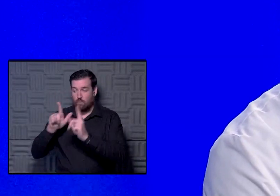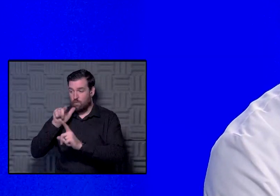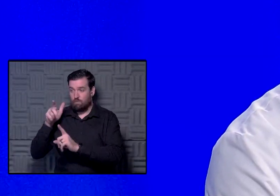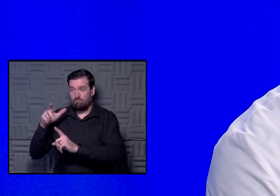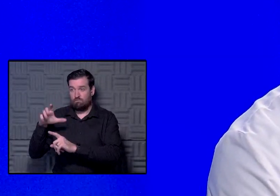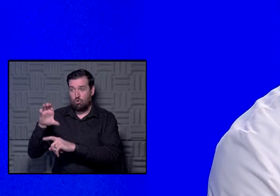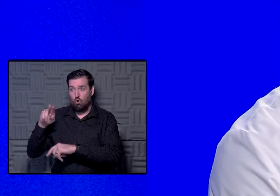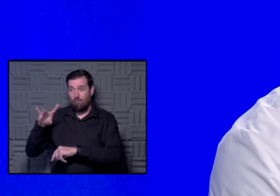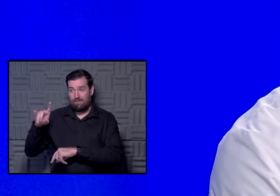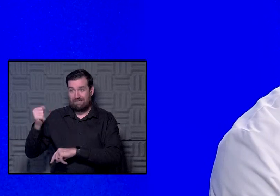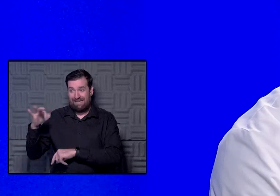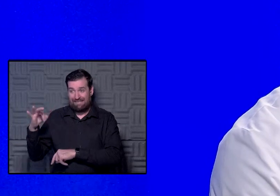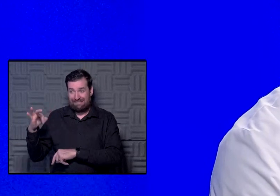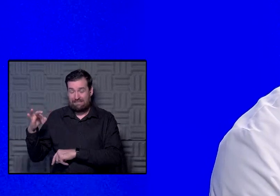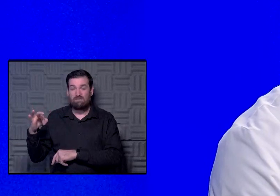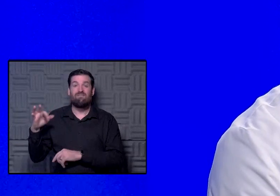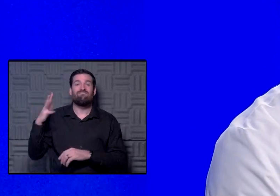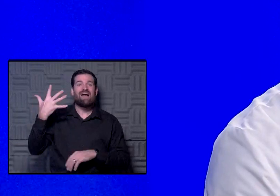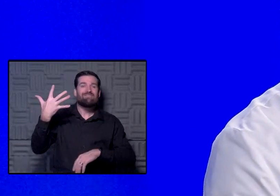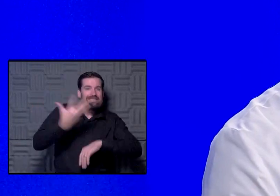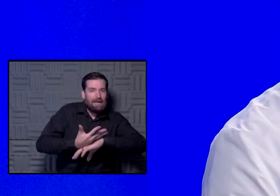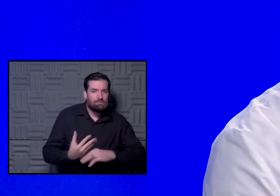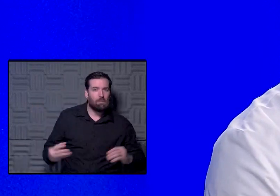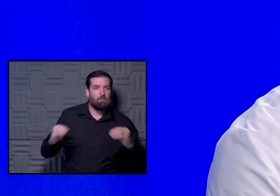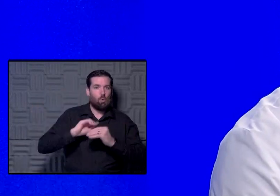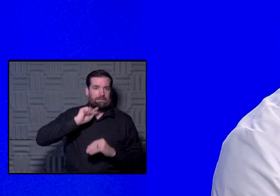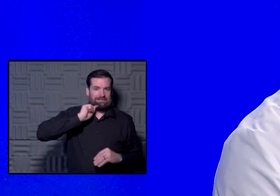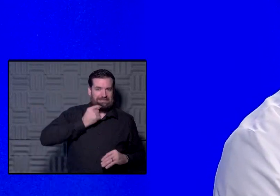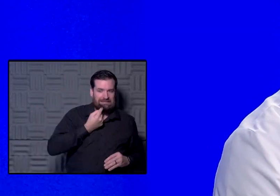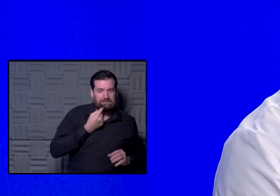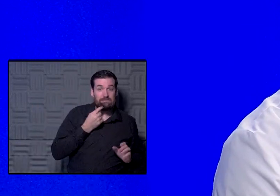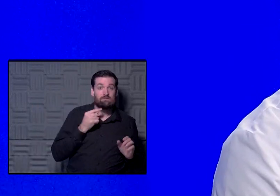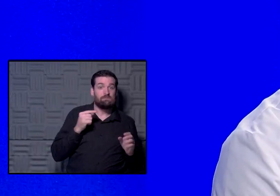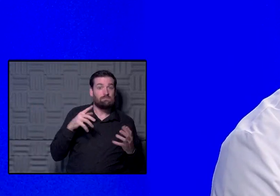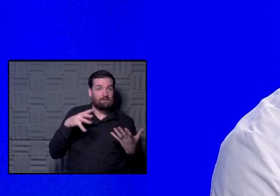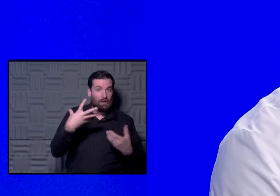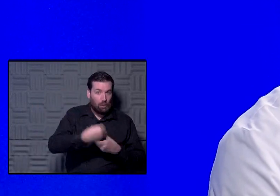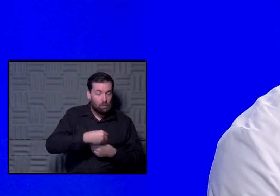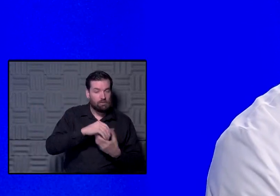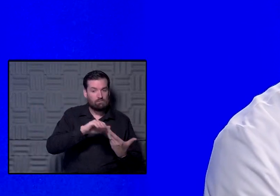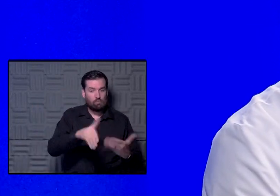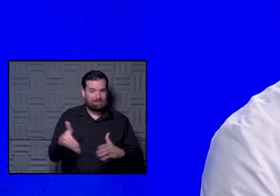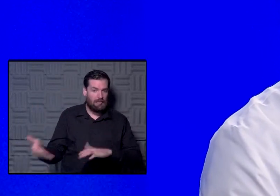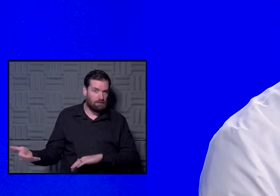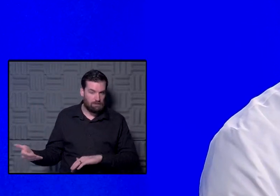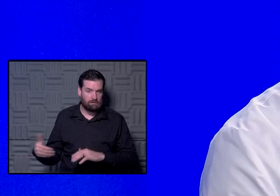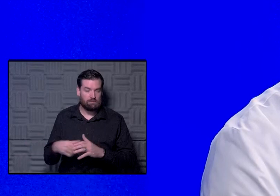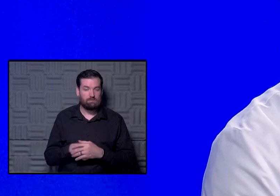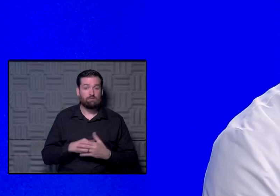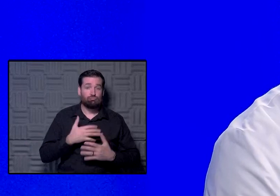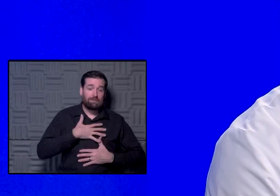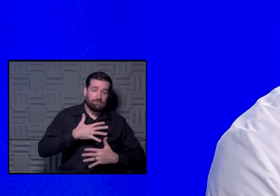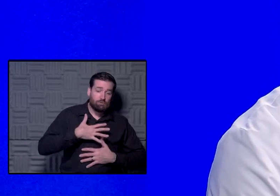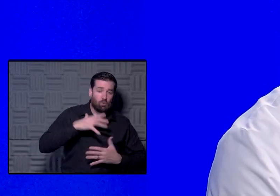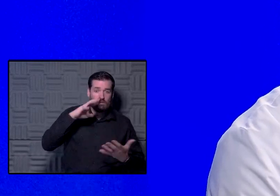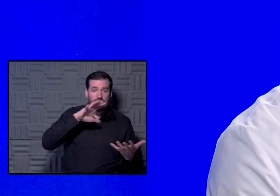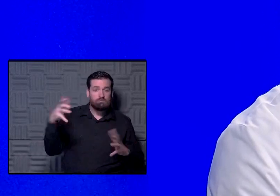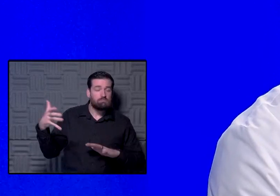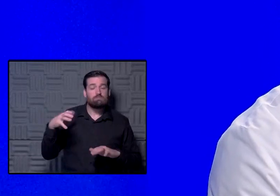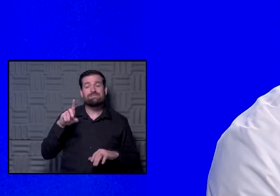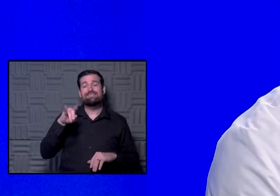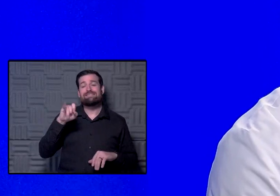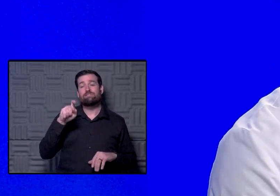are 5 times more likely to get serious complications, including mortality, respiratory distress